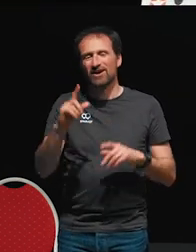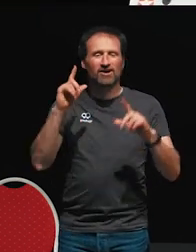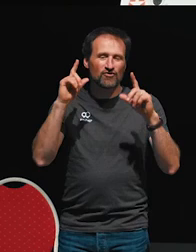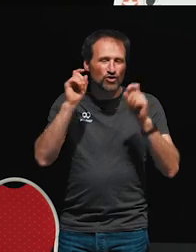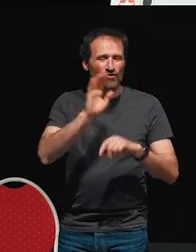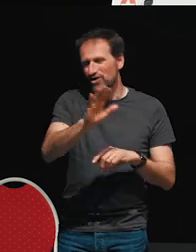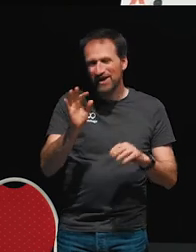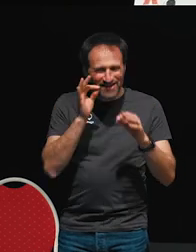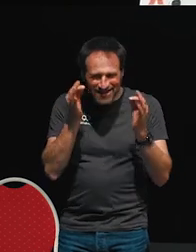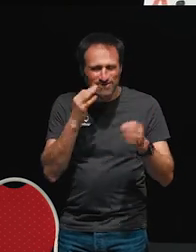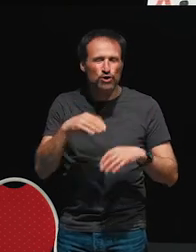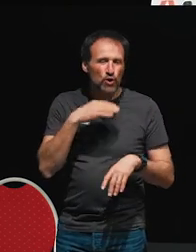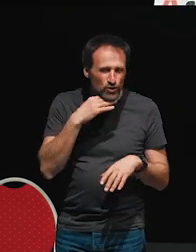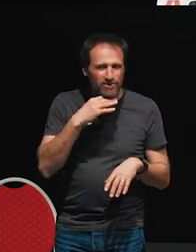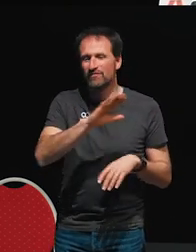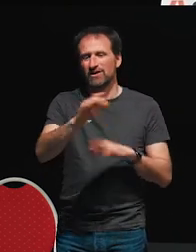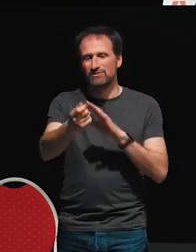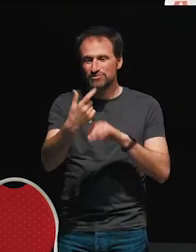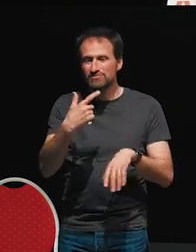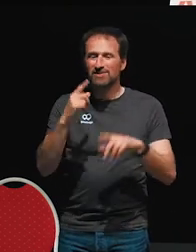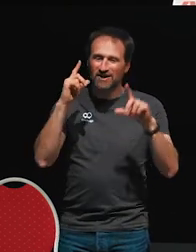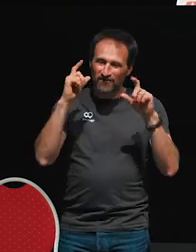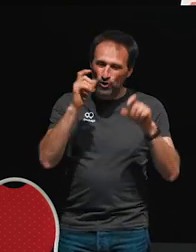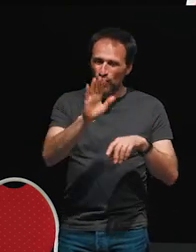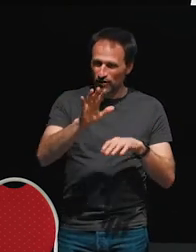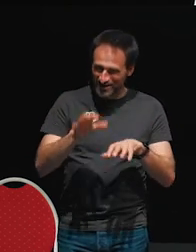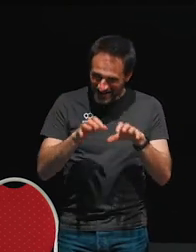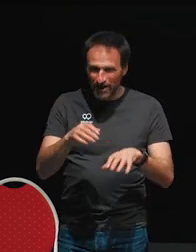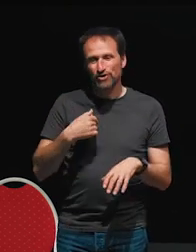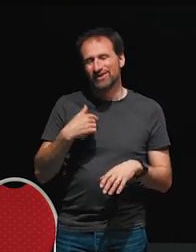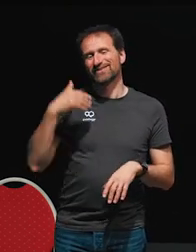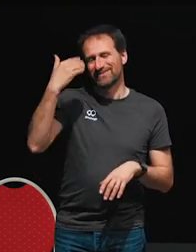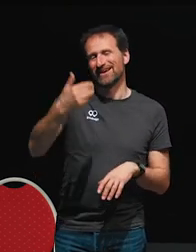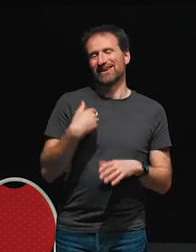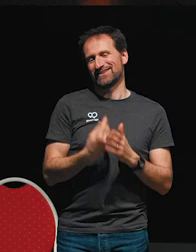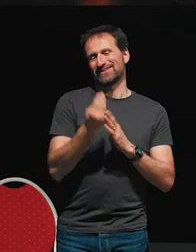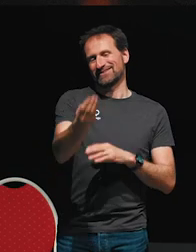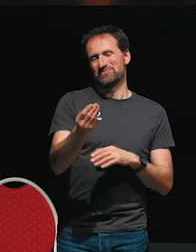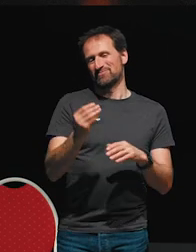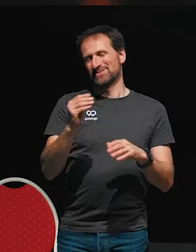gorilla, doesn't matter. Just tweet me a picture of an animal, and I'll give you some stickers after this talk. Who likes a sticker?